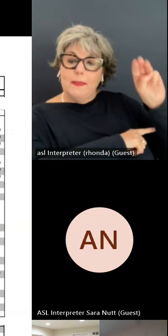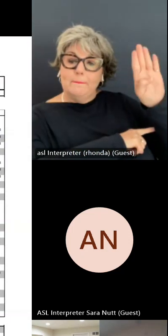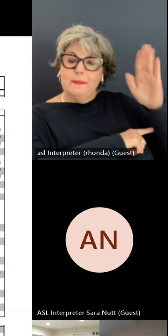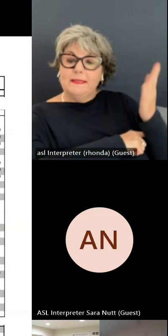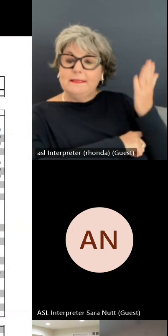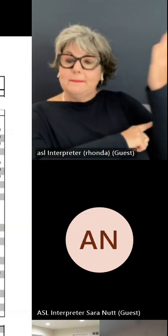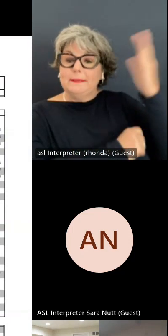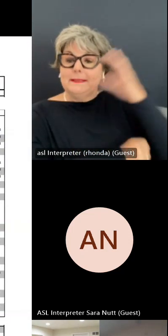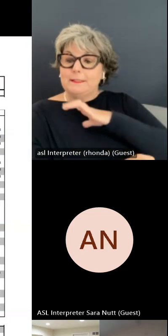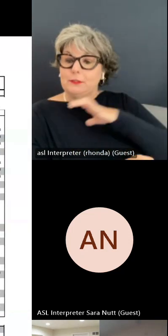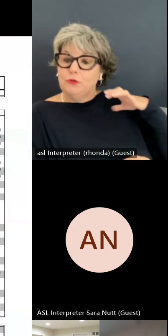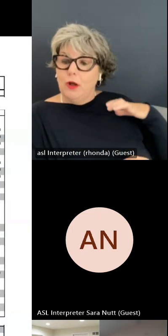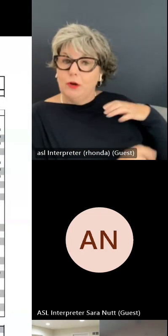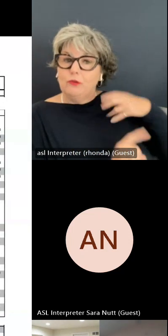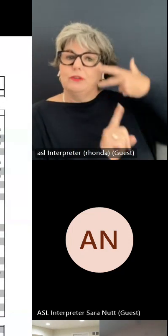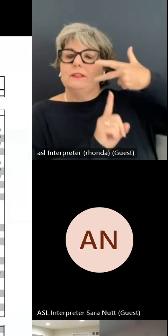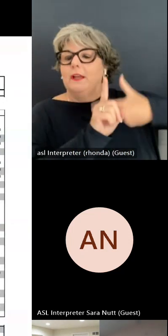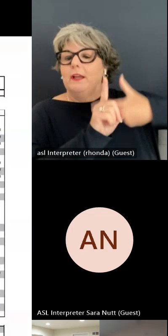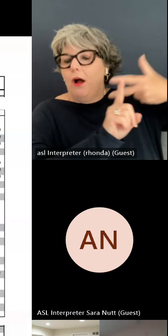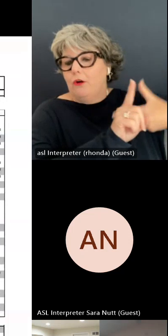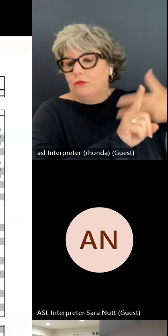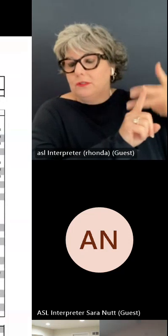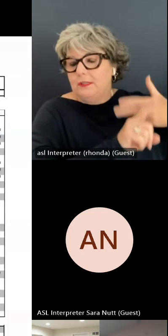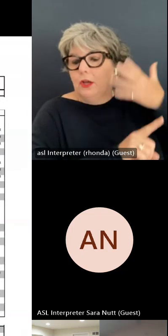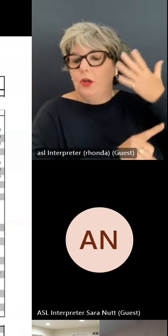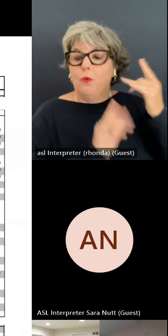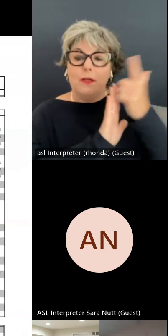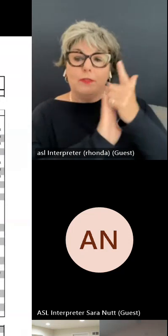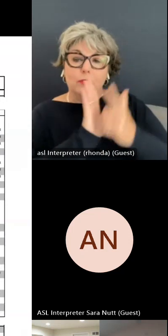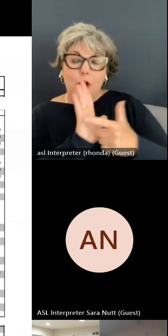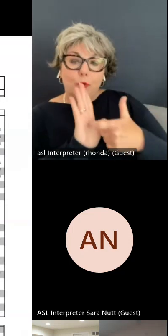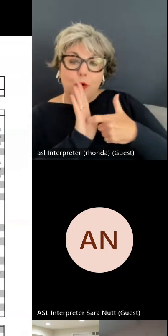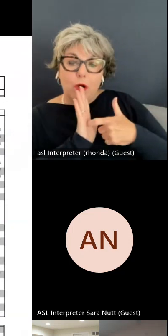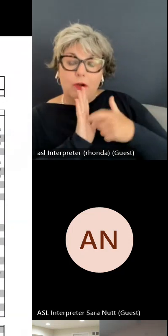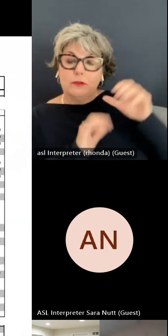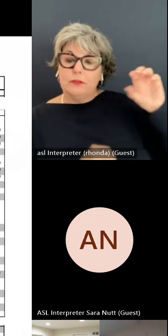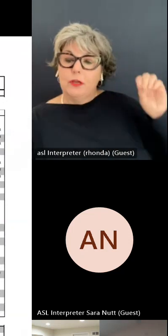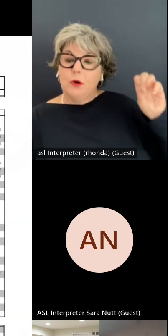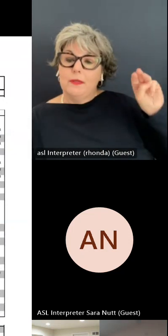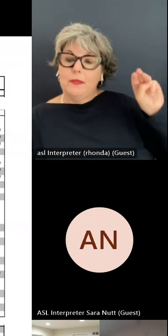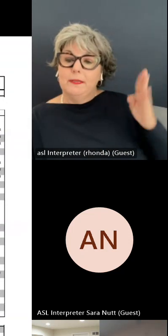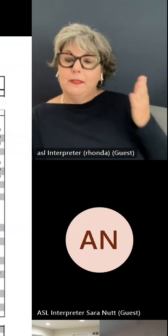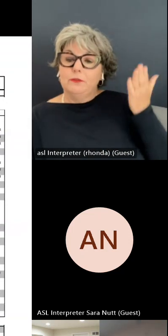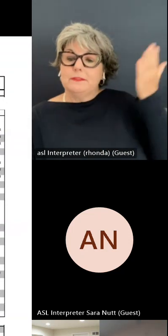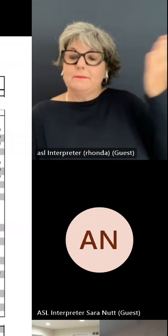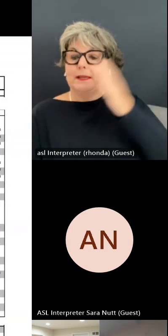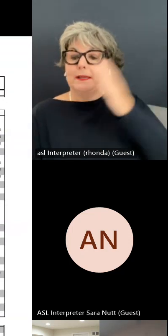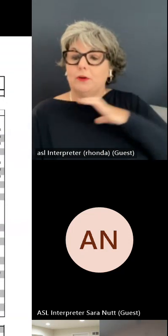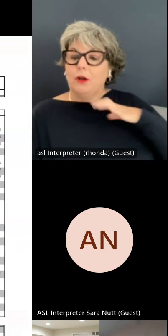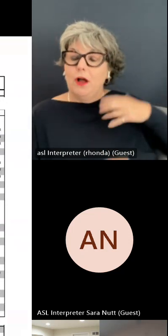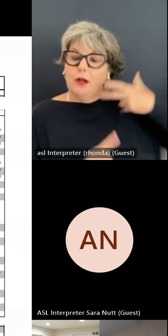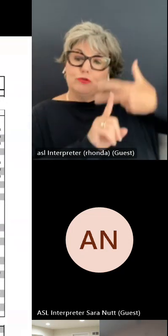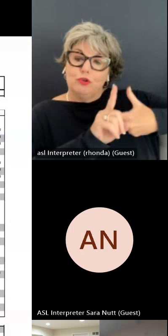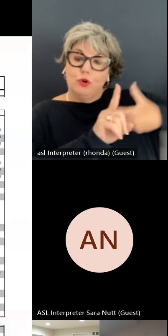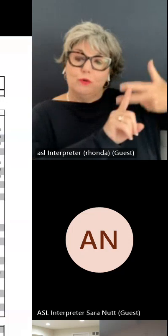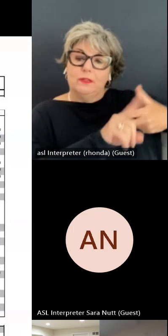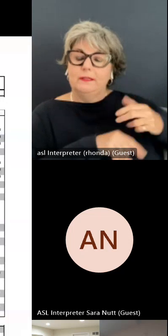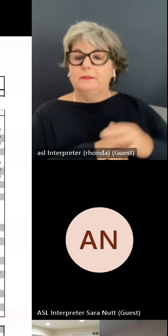Congress officially on a quarterly basis because that's what the law requires. But they kind of generate, you'll see in